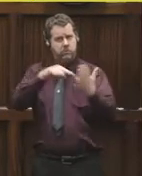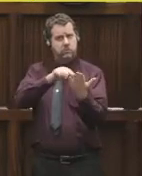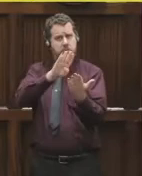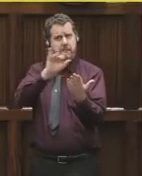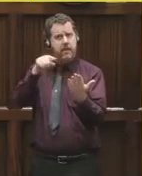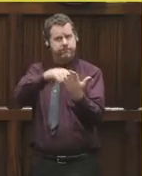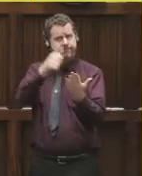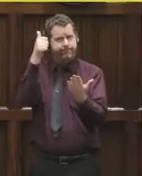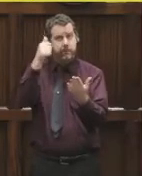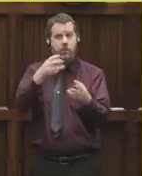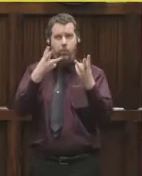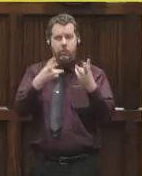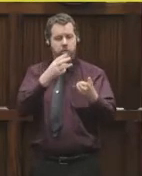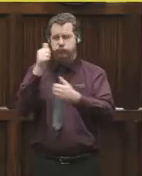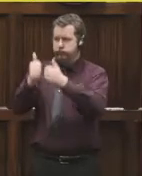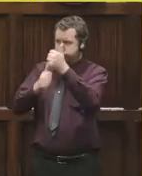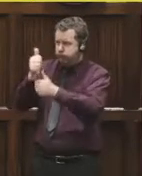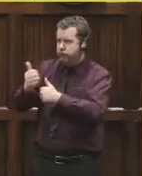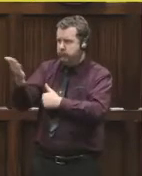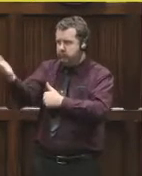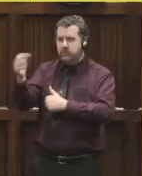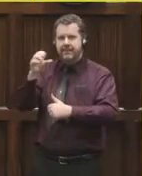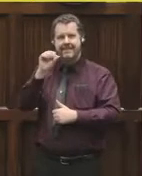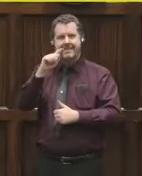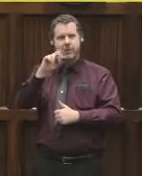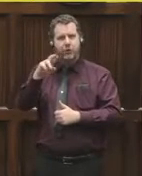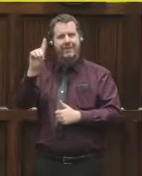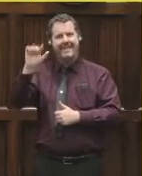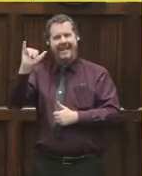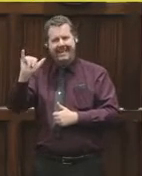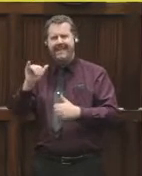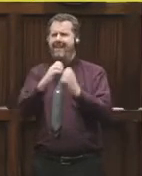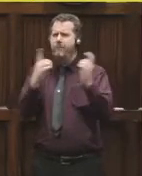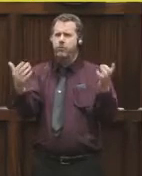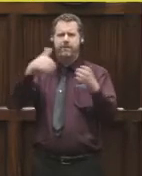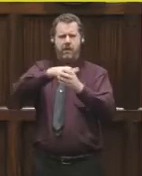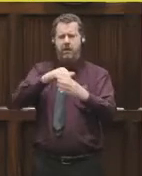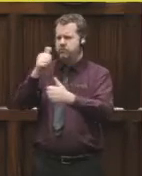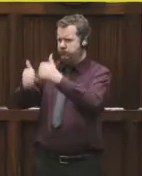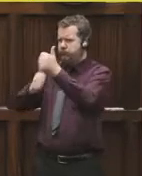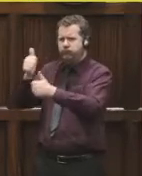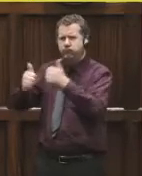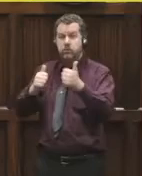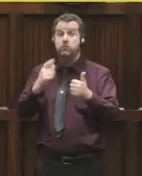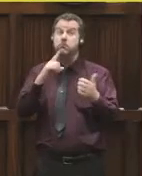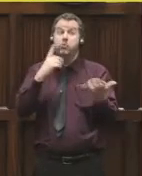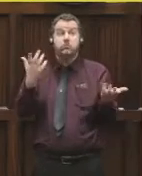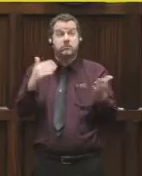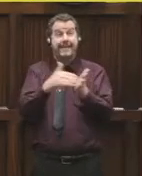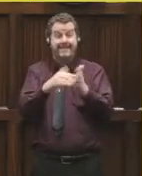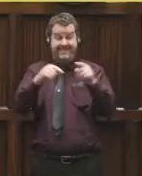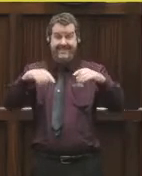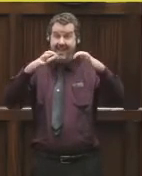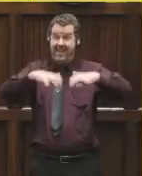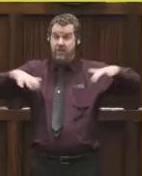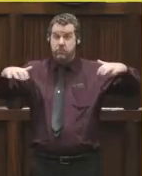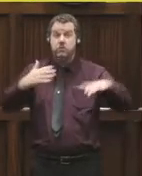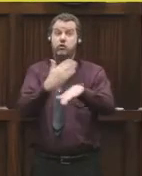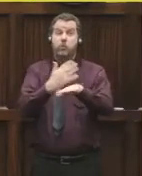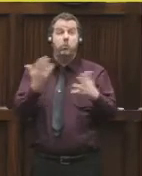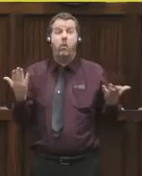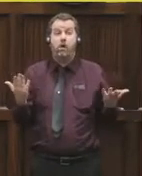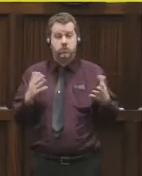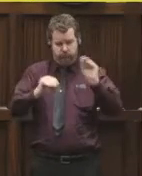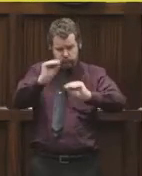commend Senator Daly and all those who are involved. But this is a House of Legislature. I think that